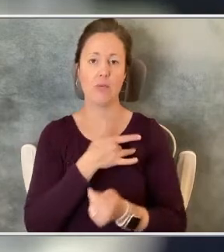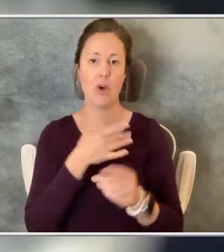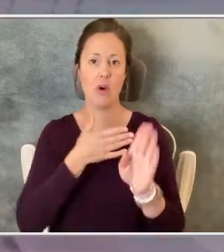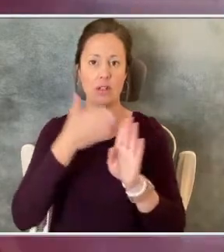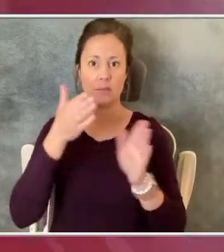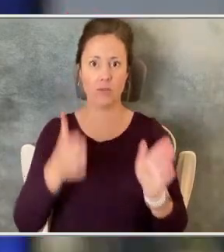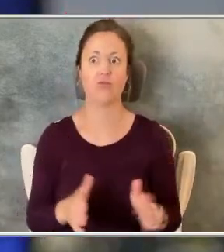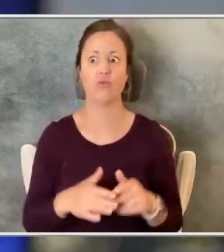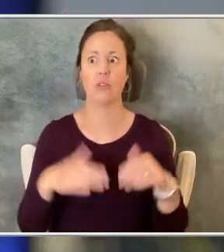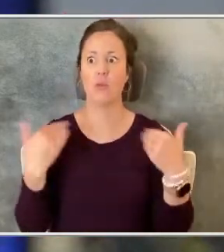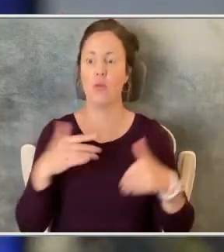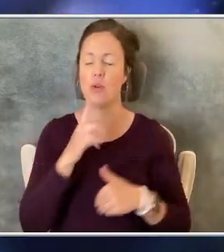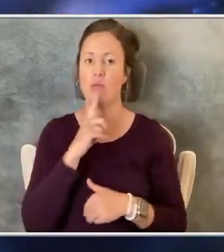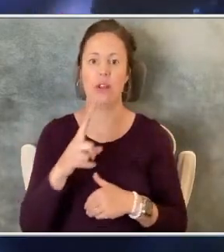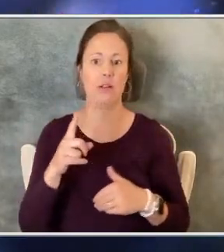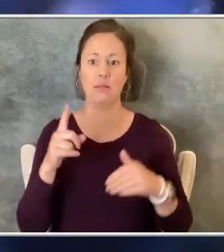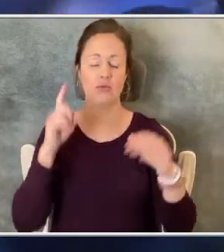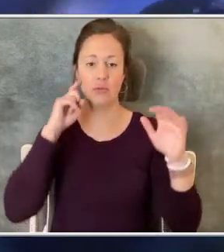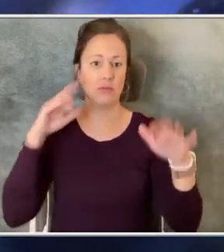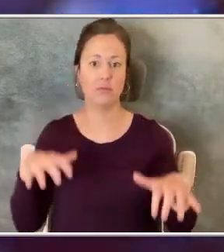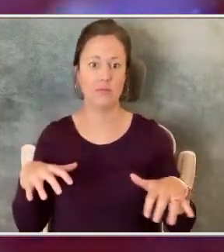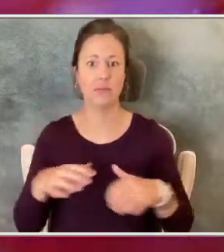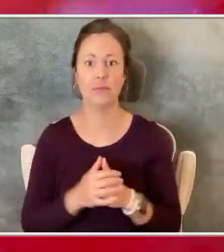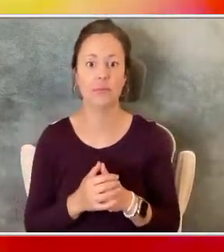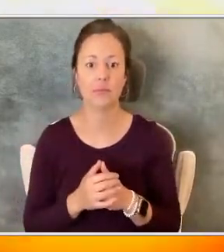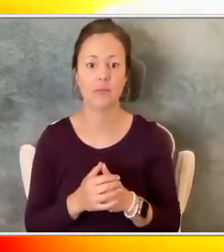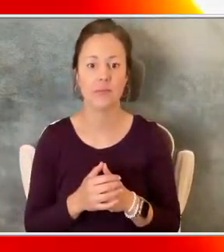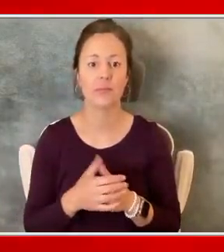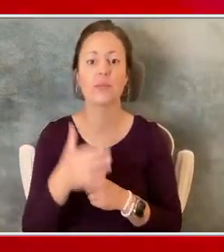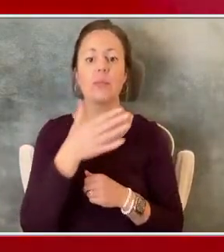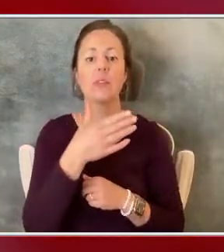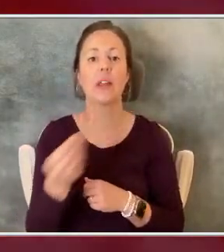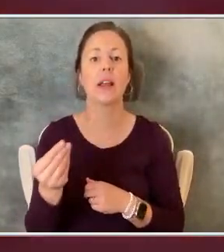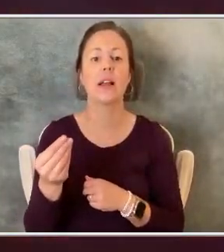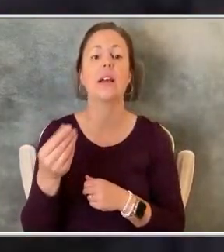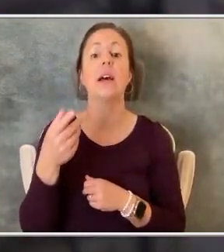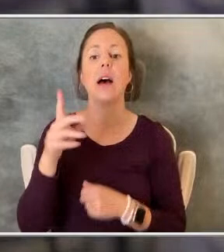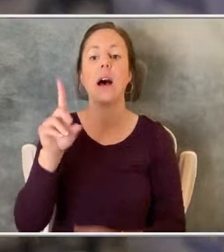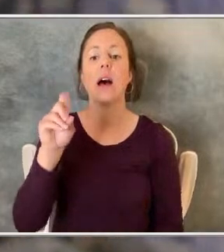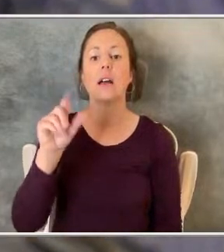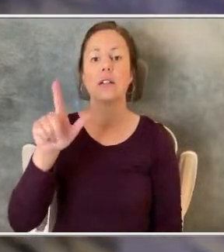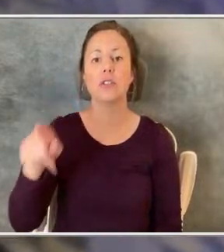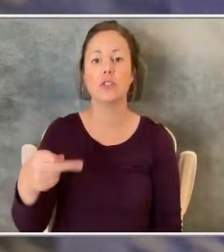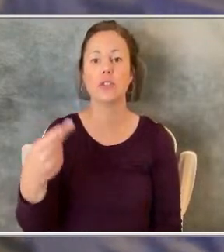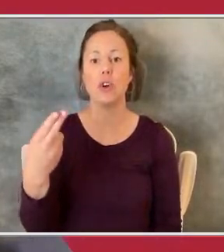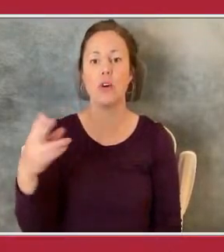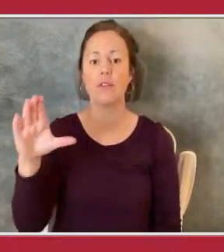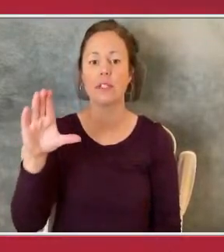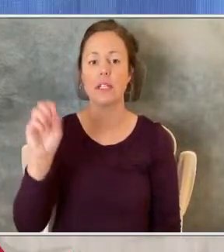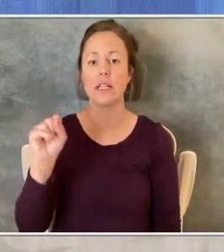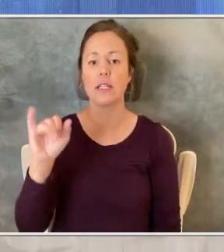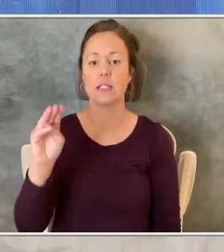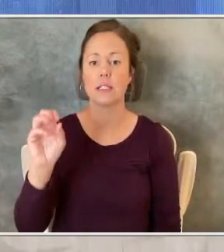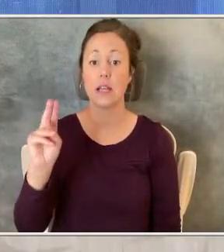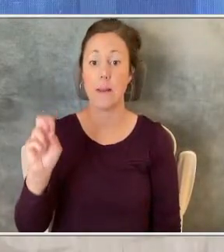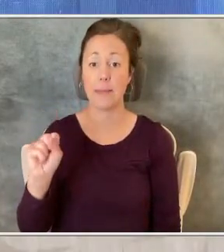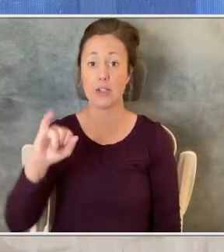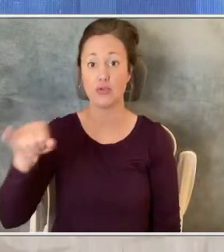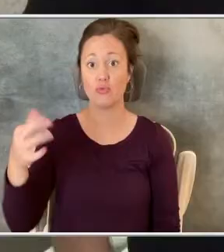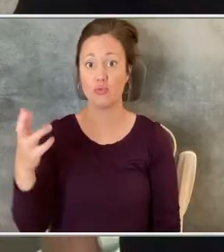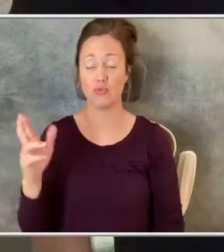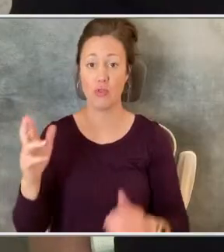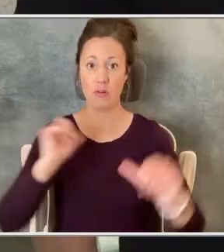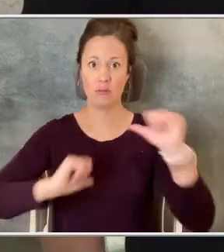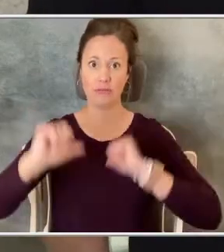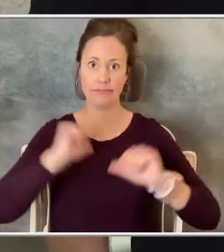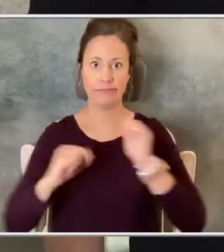just unreal. Stand by to set up show. And the Dolph C. Simons Jr. Family Broadcast Studio. Roll. Always makes you feel like you're the